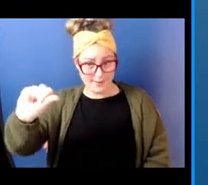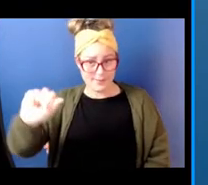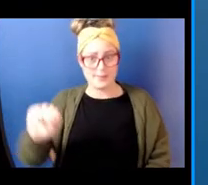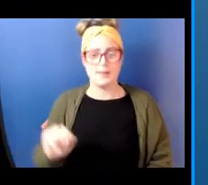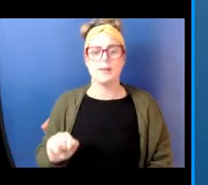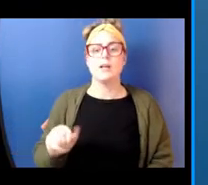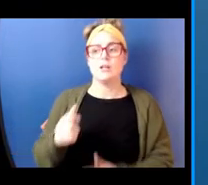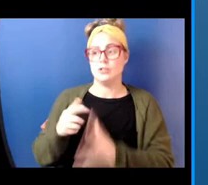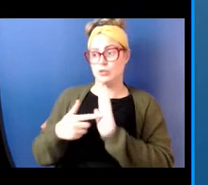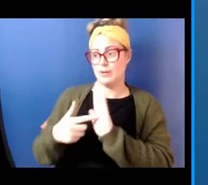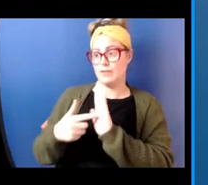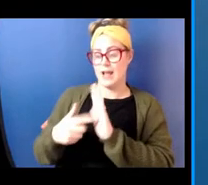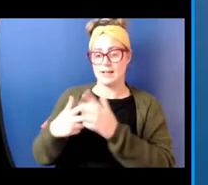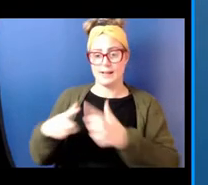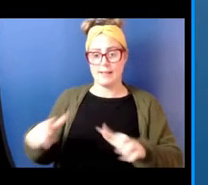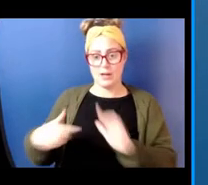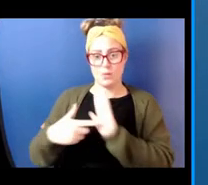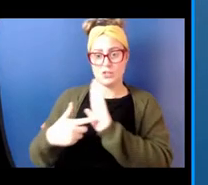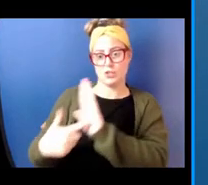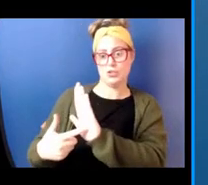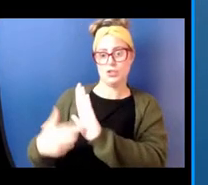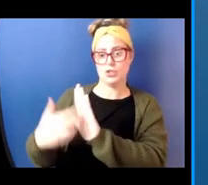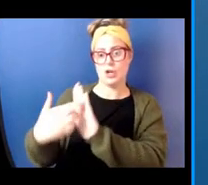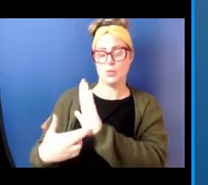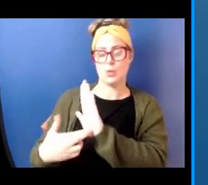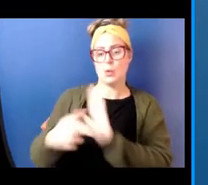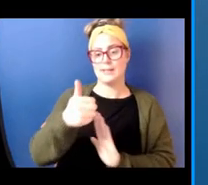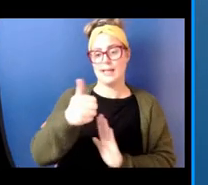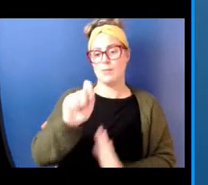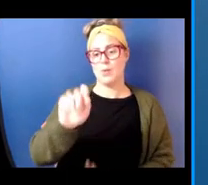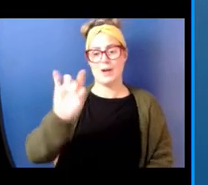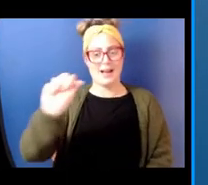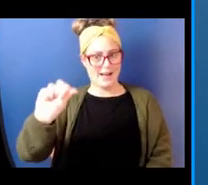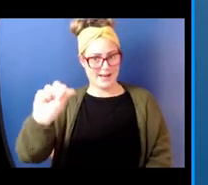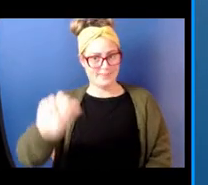to reflect the language in rule 10.8